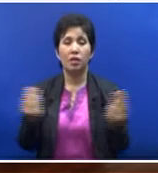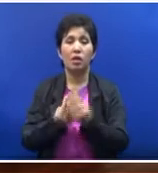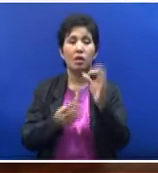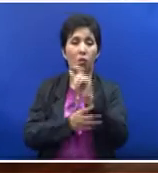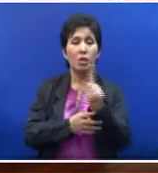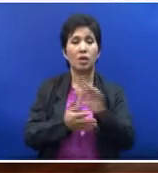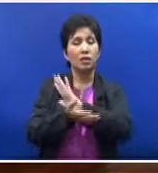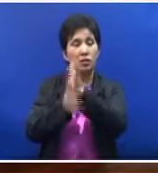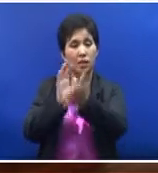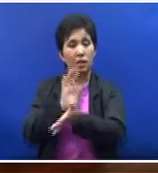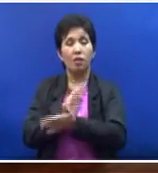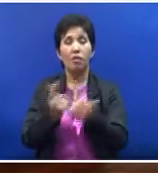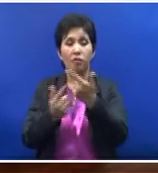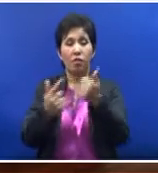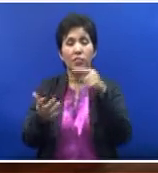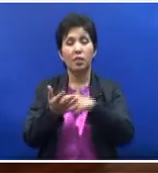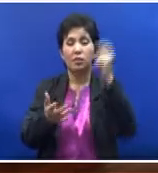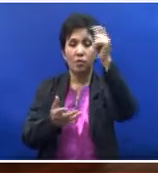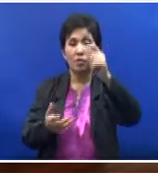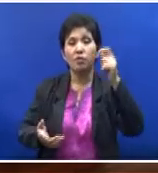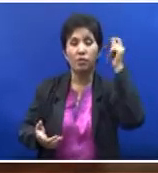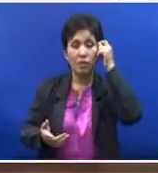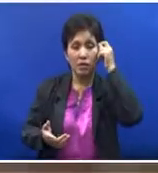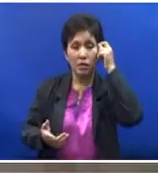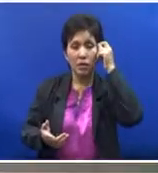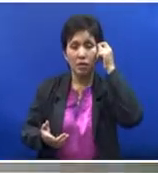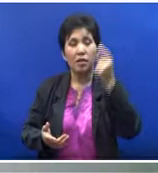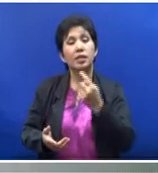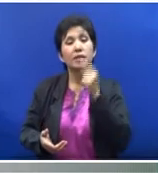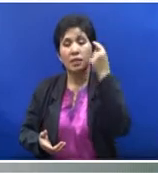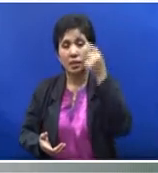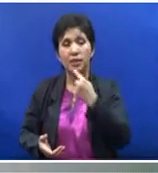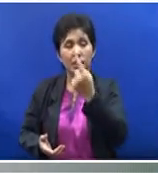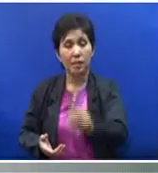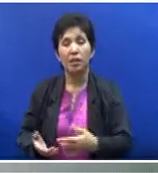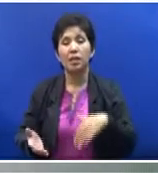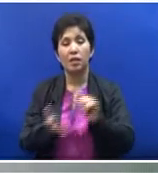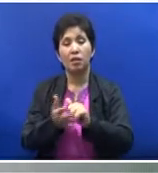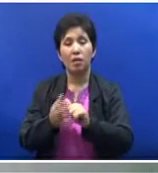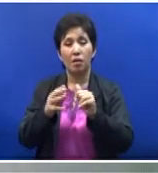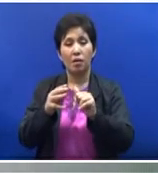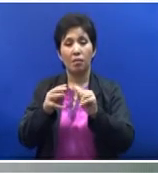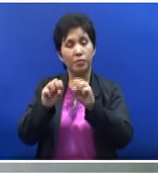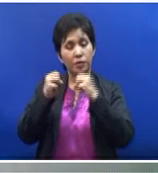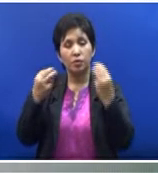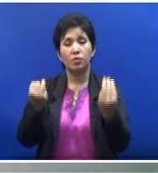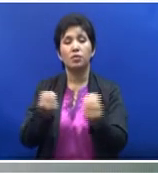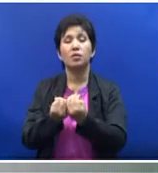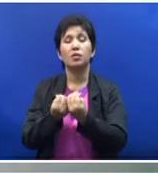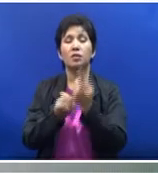Okay, so from this theory, they imagine that society